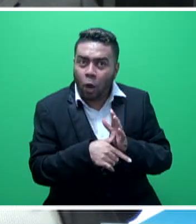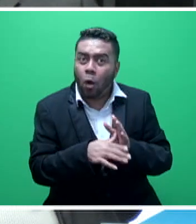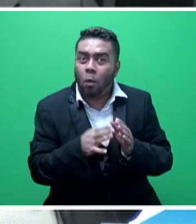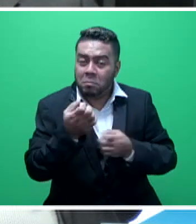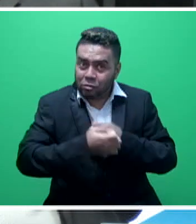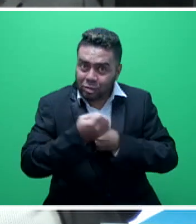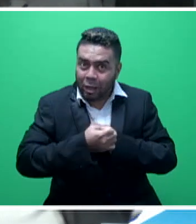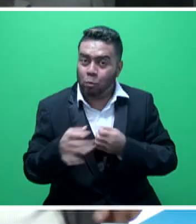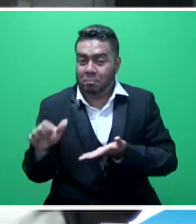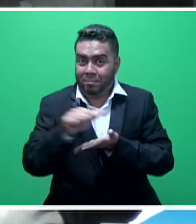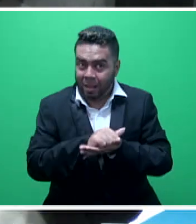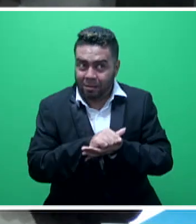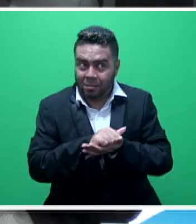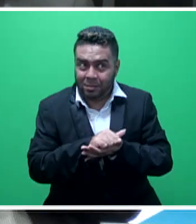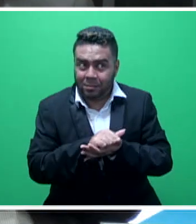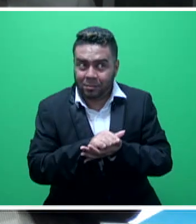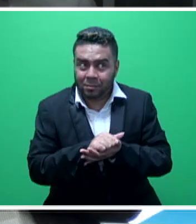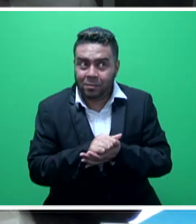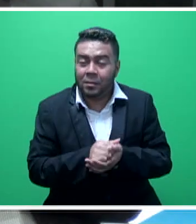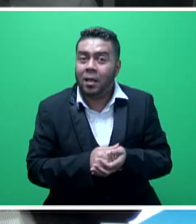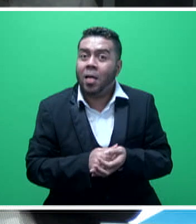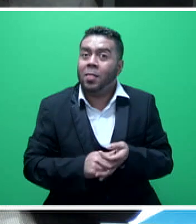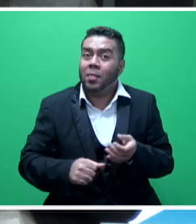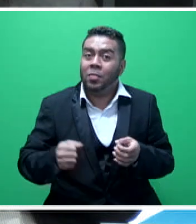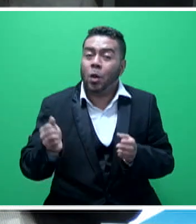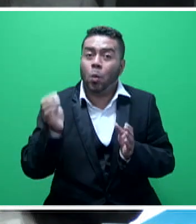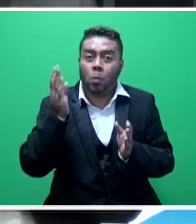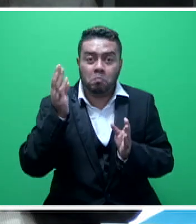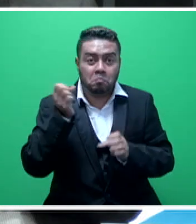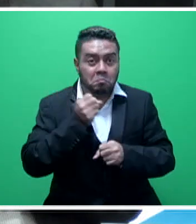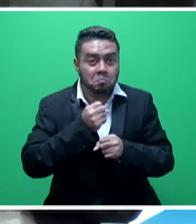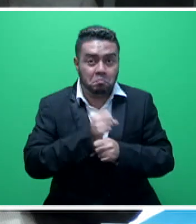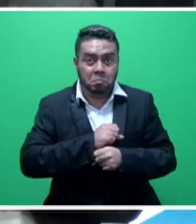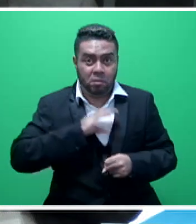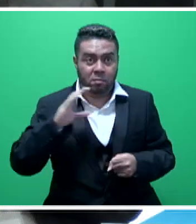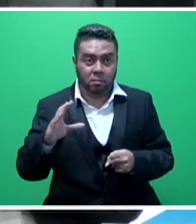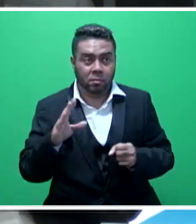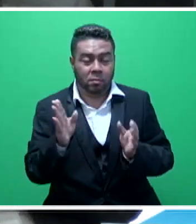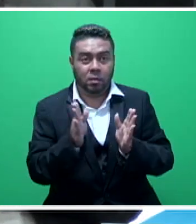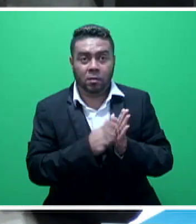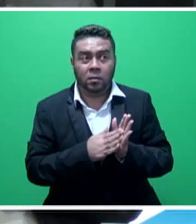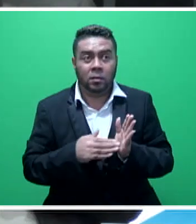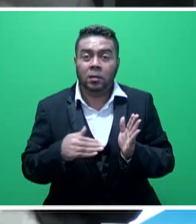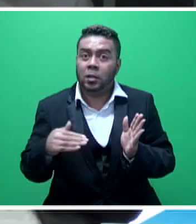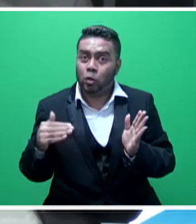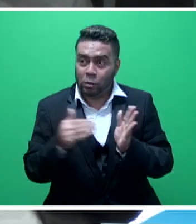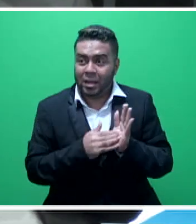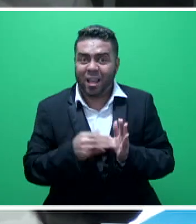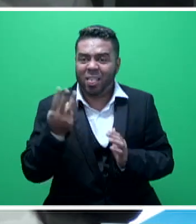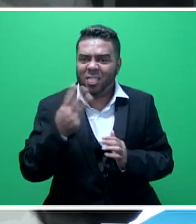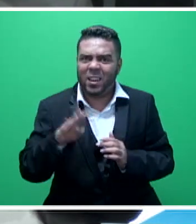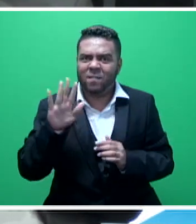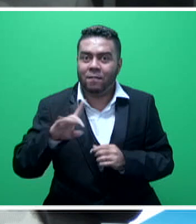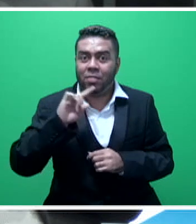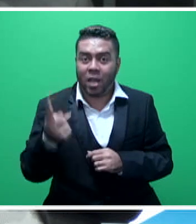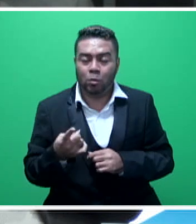and the company that is based out of New Zealand was wanting us to pay an amount of 35,000 New Zealand dollars,